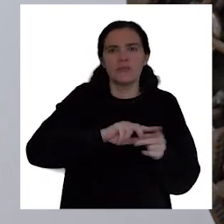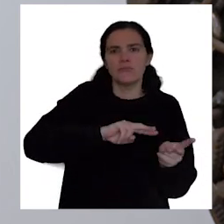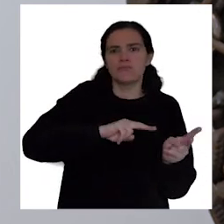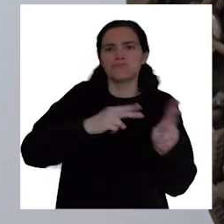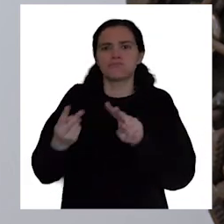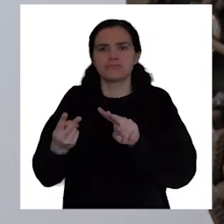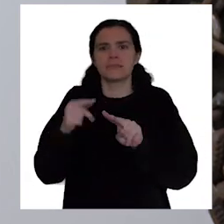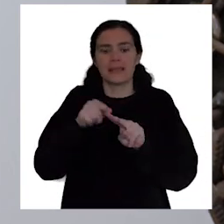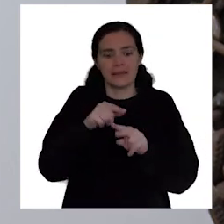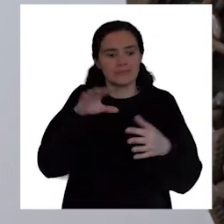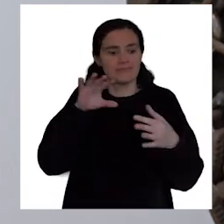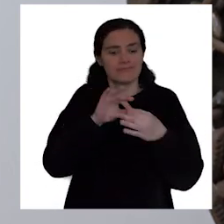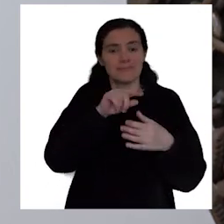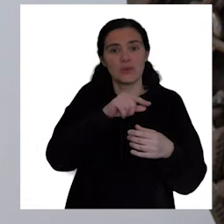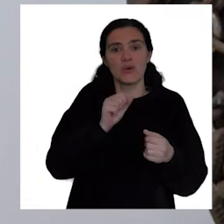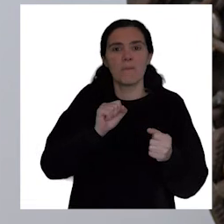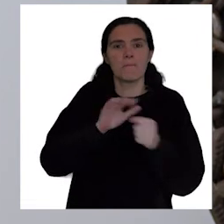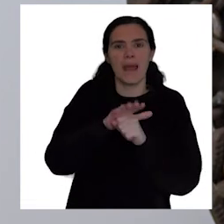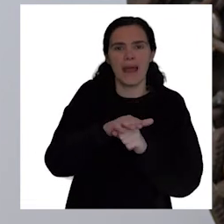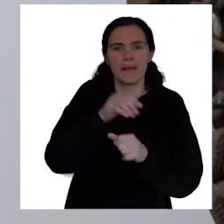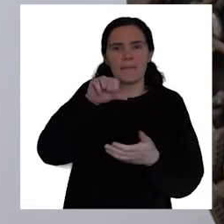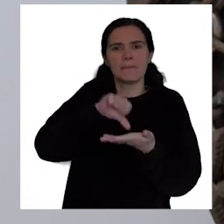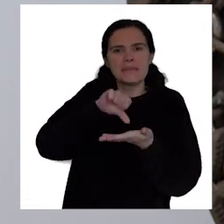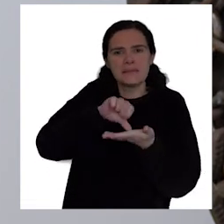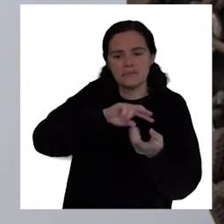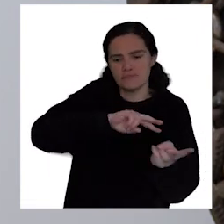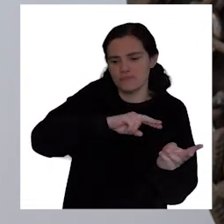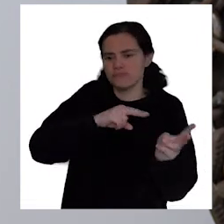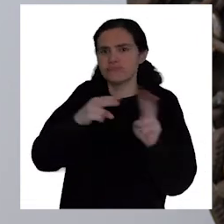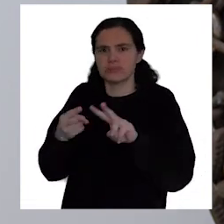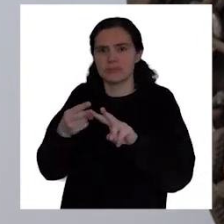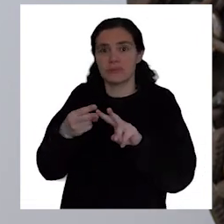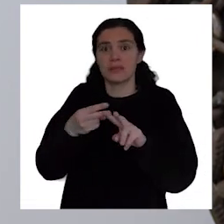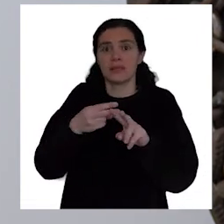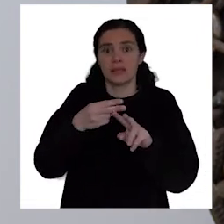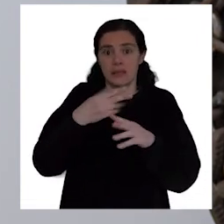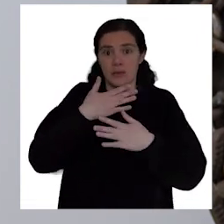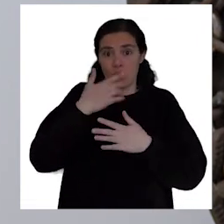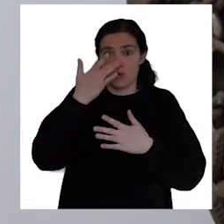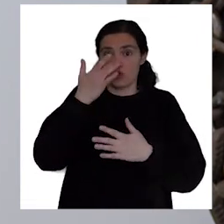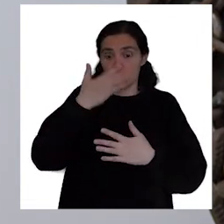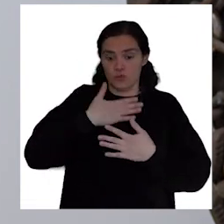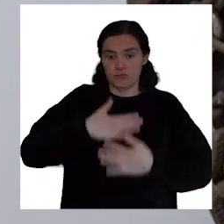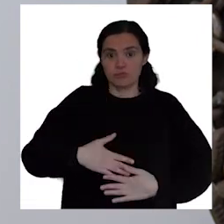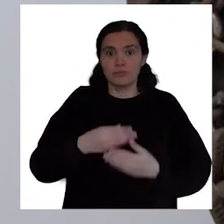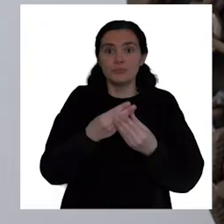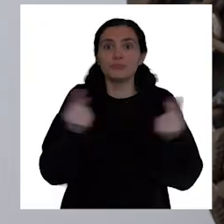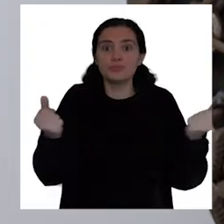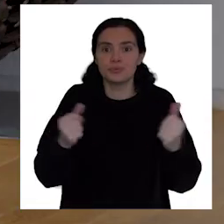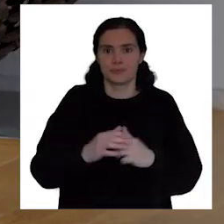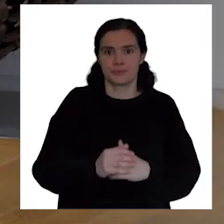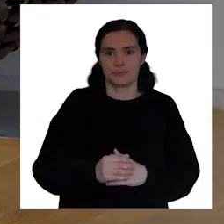is this passage in the middle of the ocean where black body